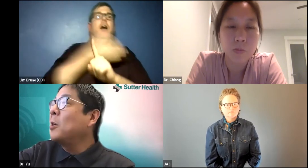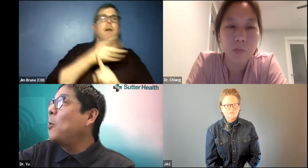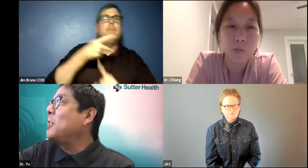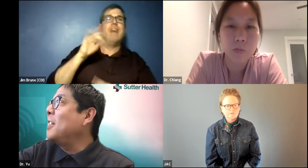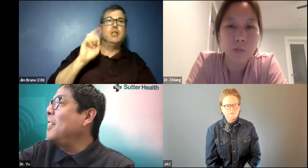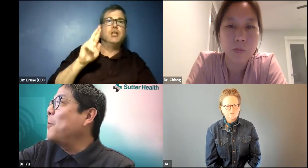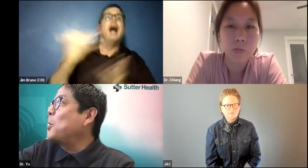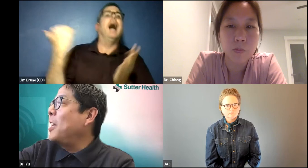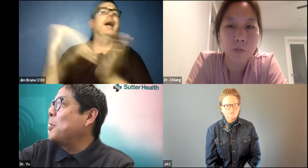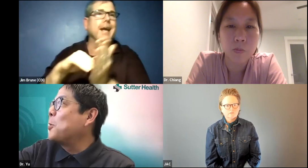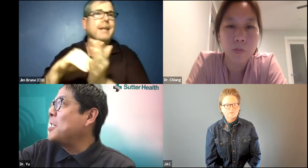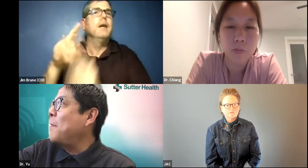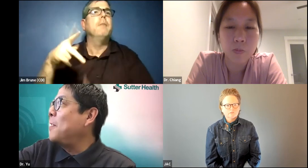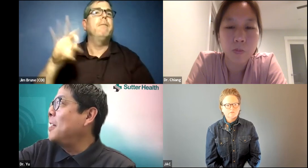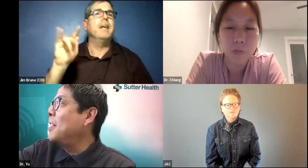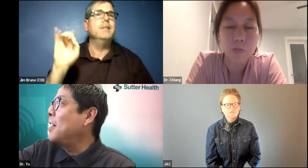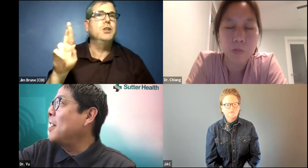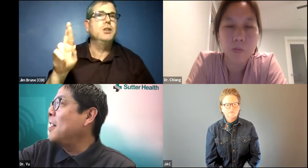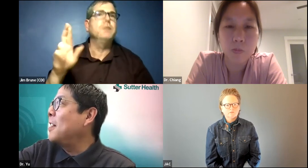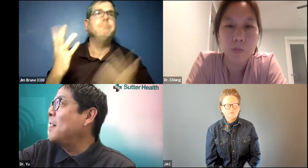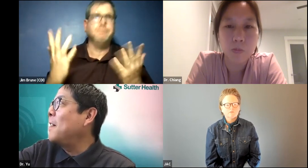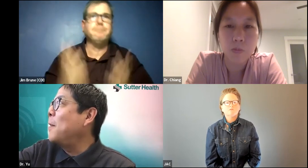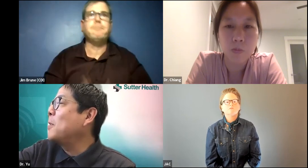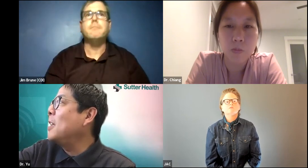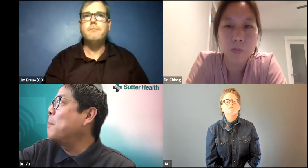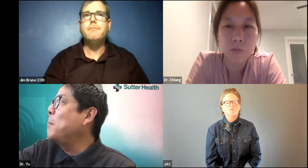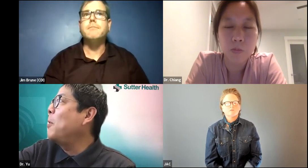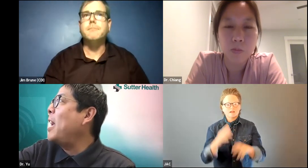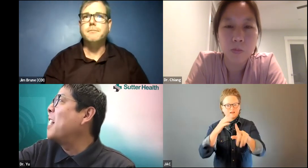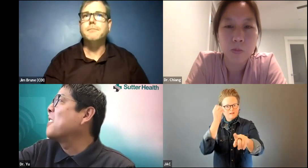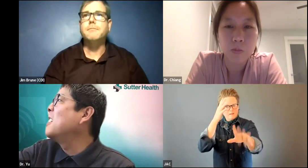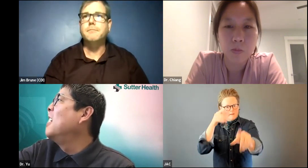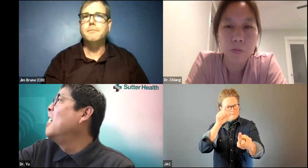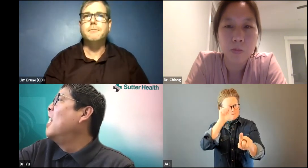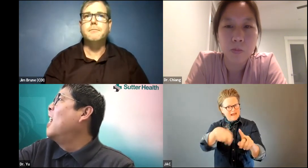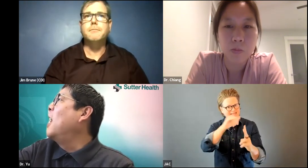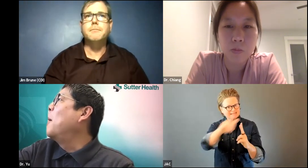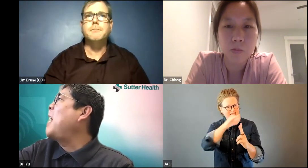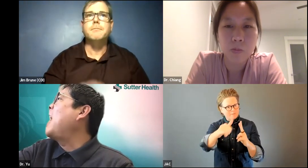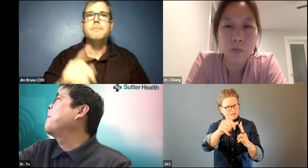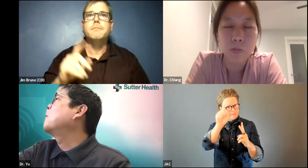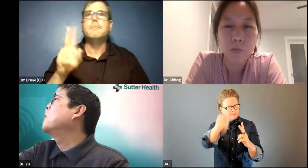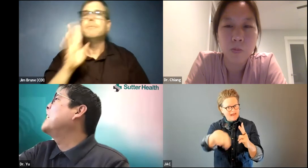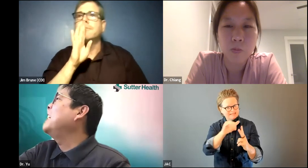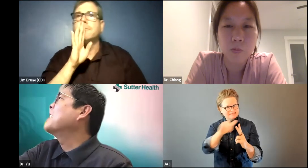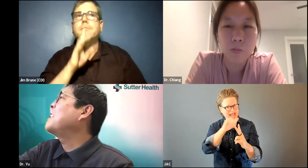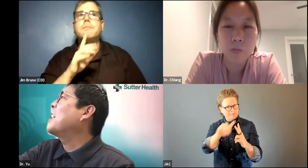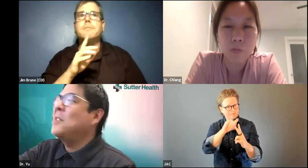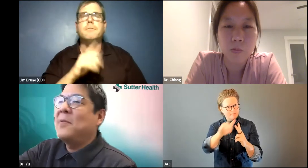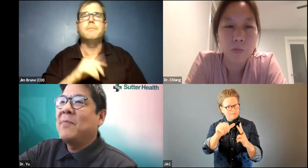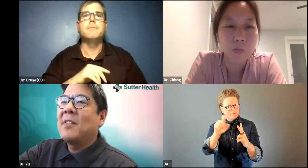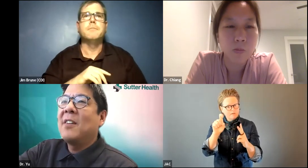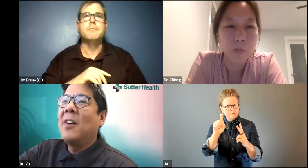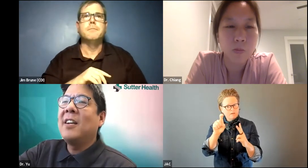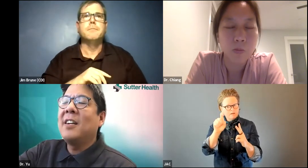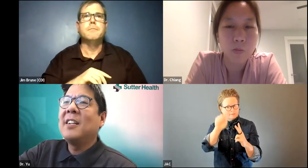There's one question I think we should answer, Stephanie, that people ask after. Oh, hold